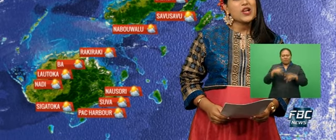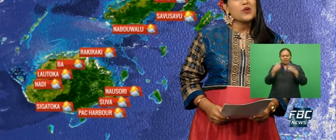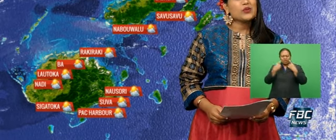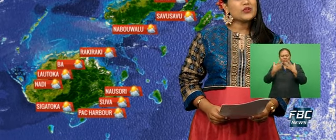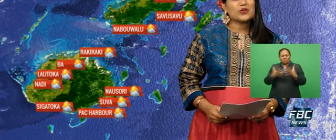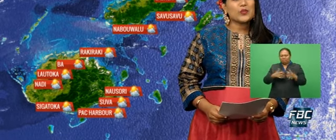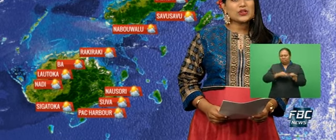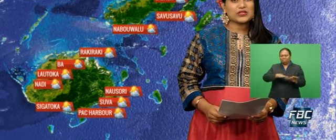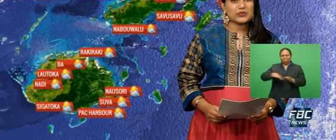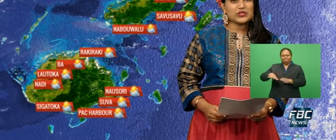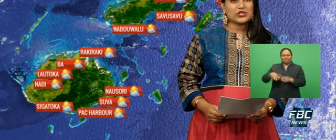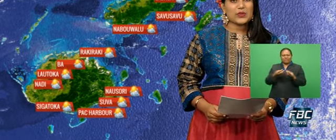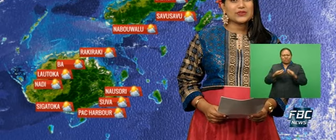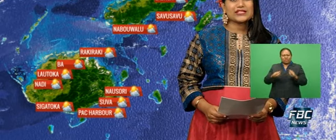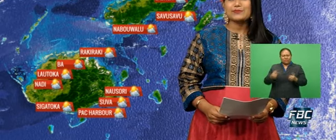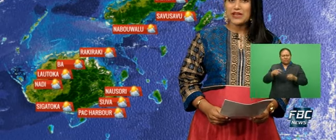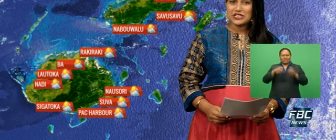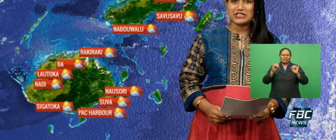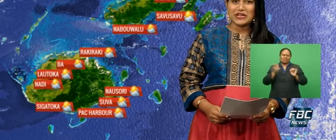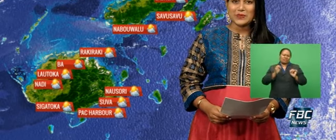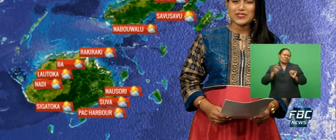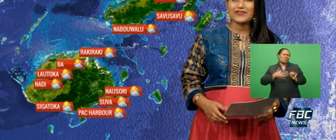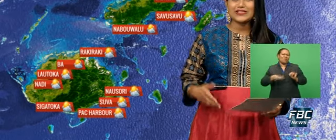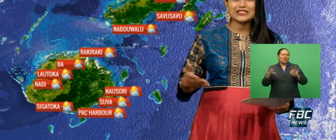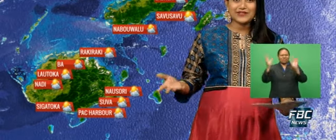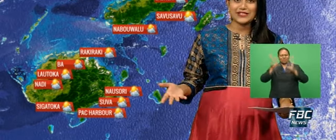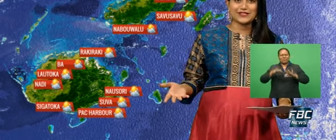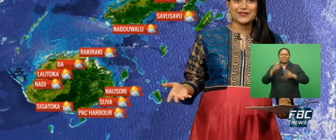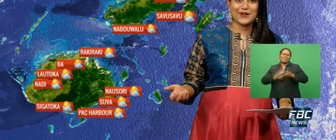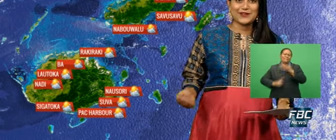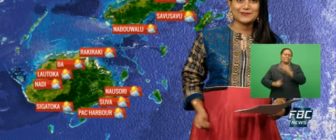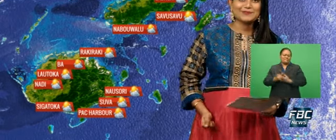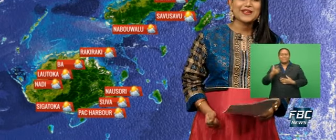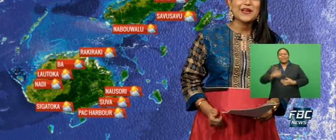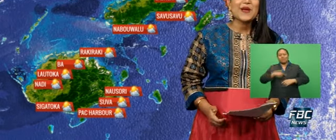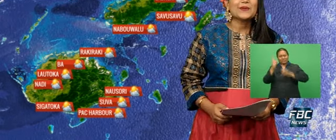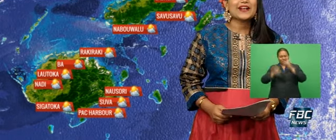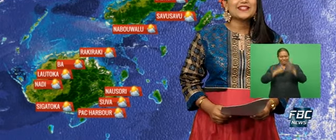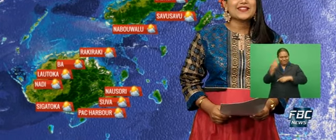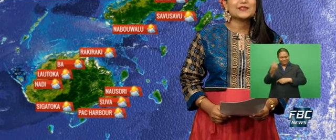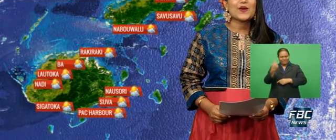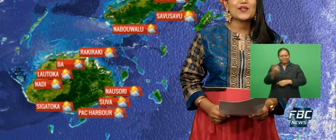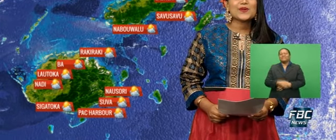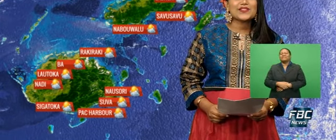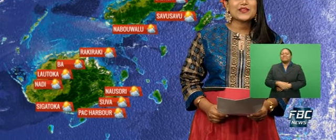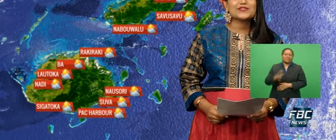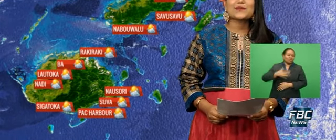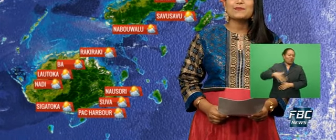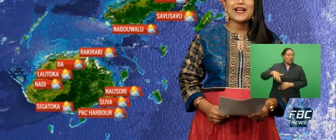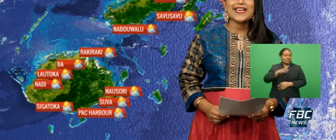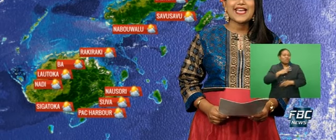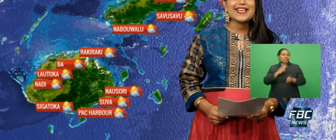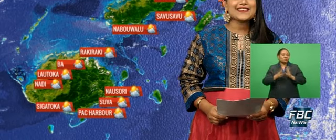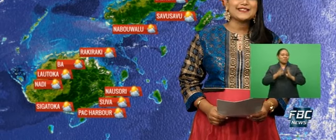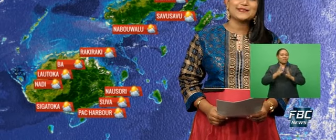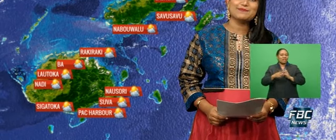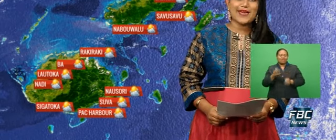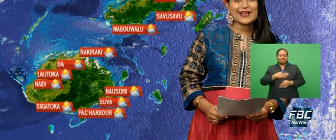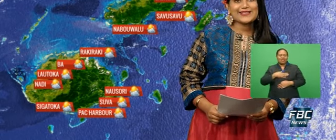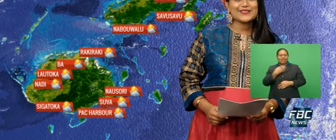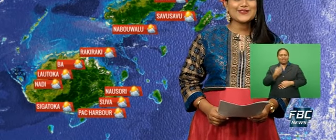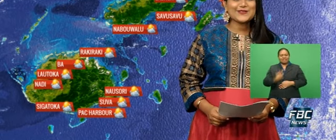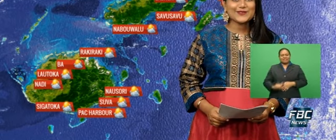issue. We wouldn't want to deal with showers, especially when the festivities are on. Well, that's all the weather news from my end.